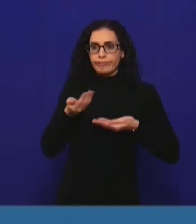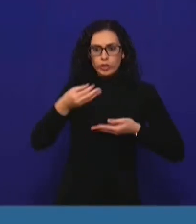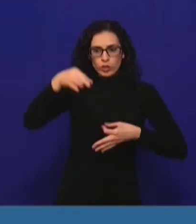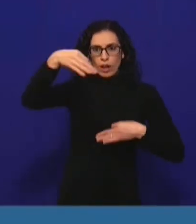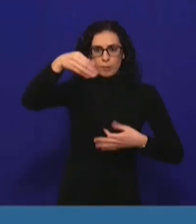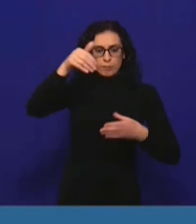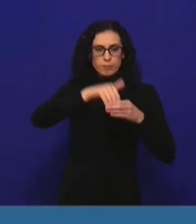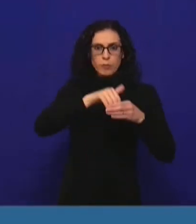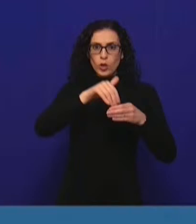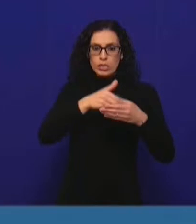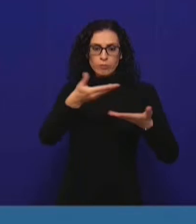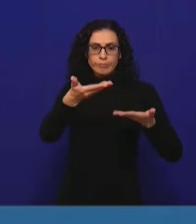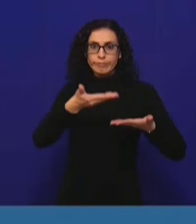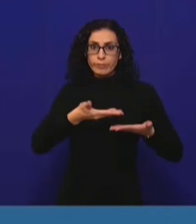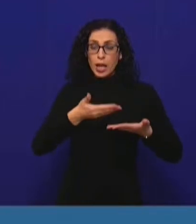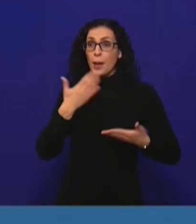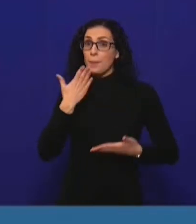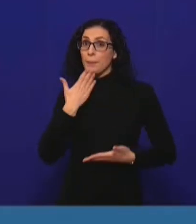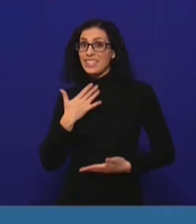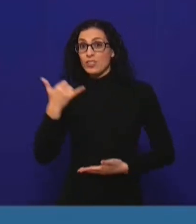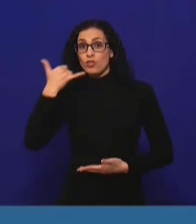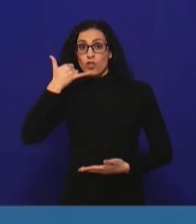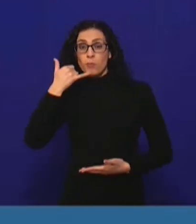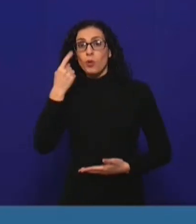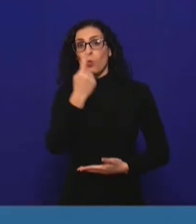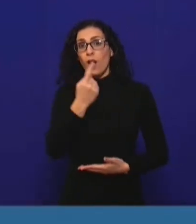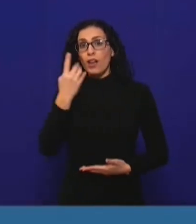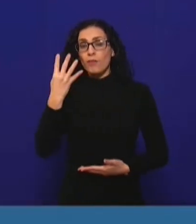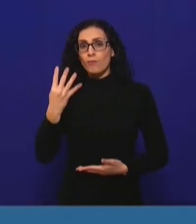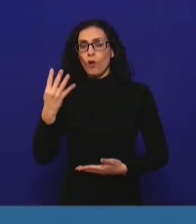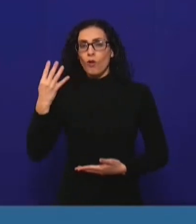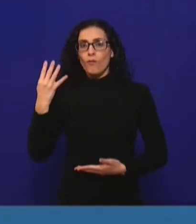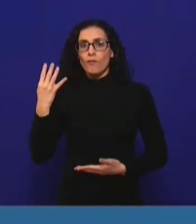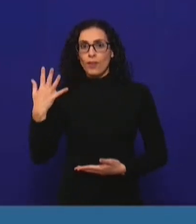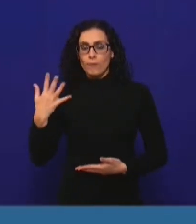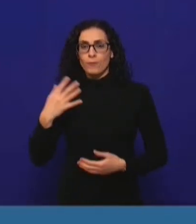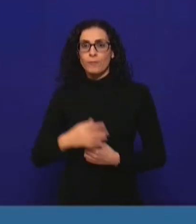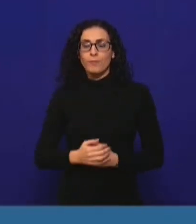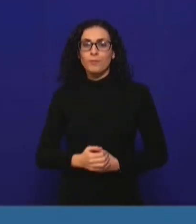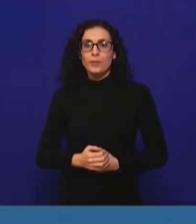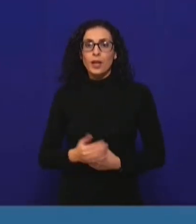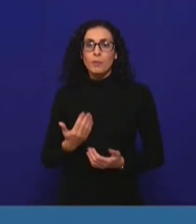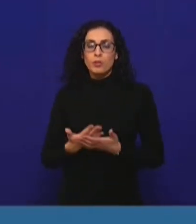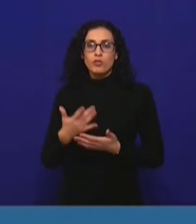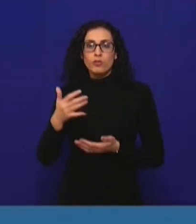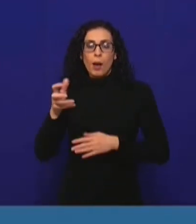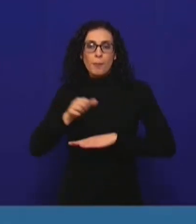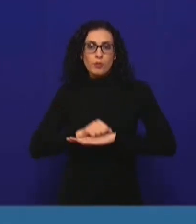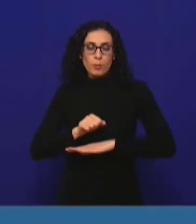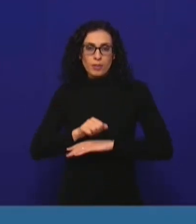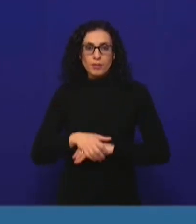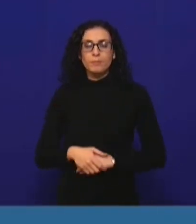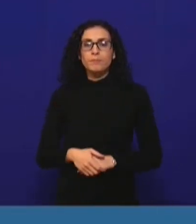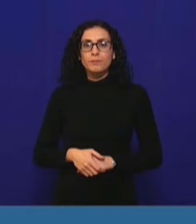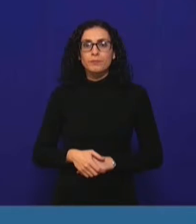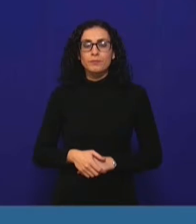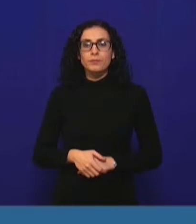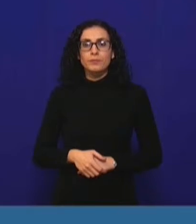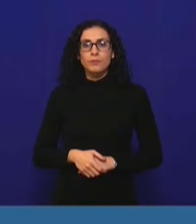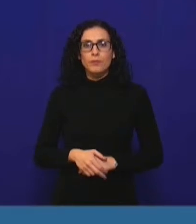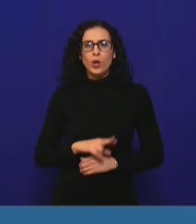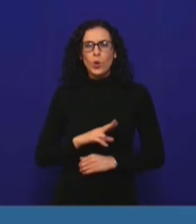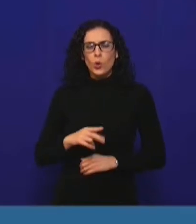dan il-grupp nitlobkom biex iċċemplu fuq il-145 u nkun nistgħu nagħtukom ukoll appuntament. U bħalma rajtu wkoll mill-ġimgħa